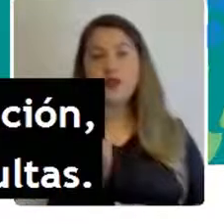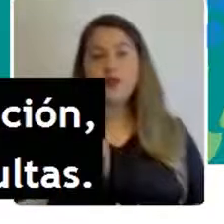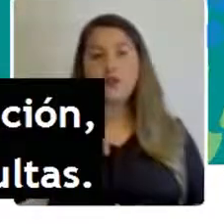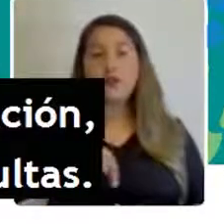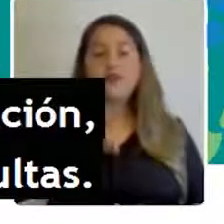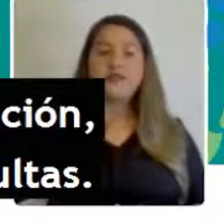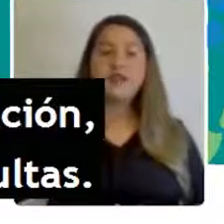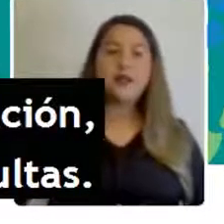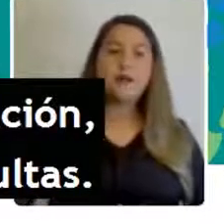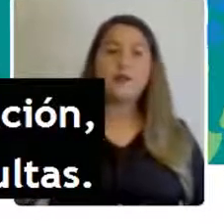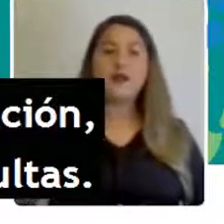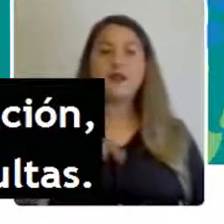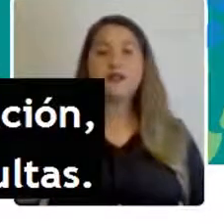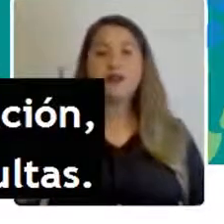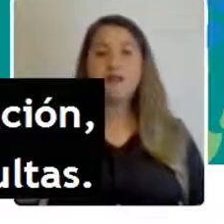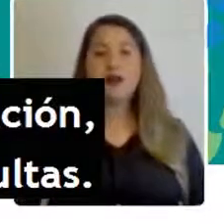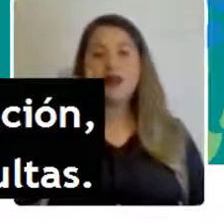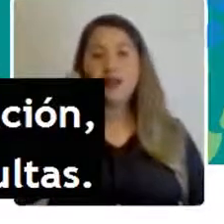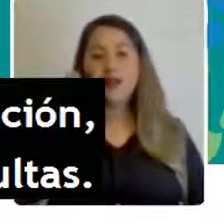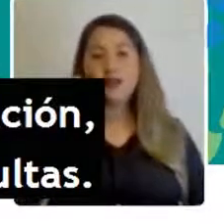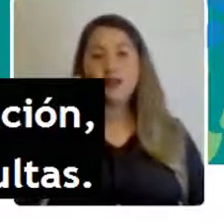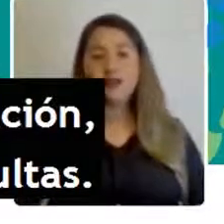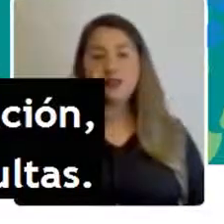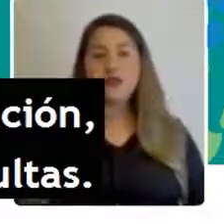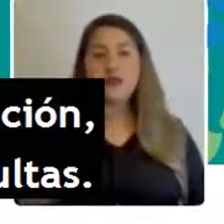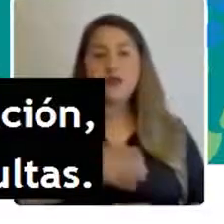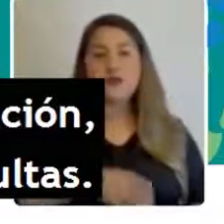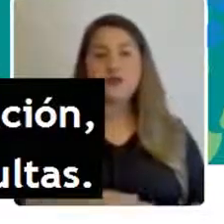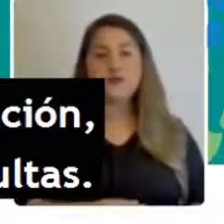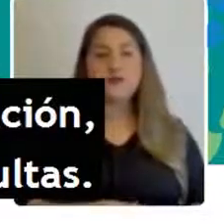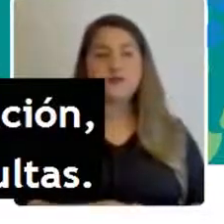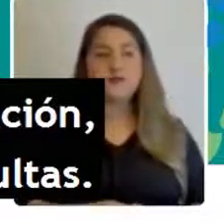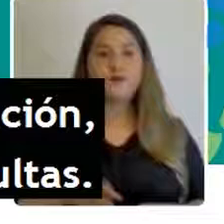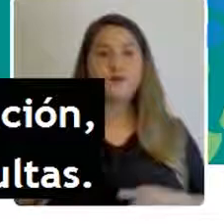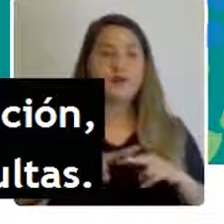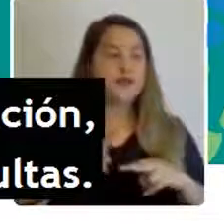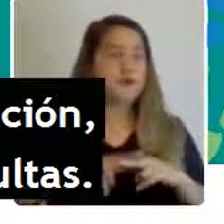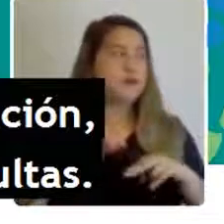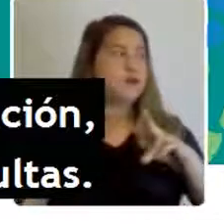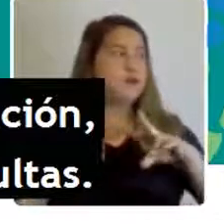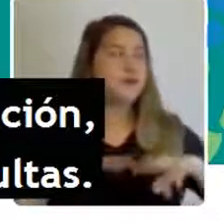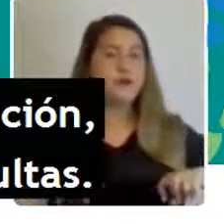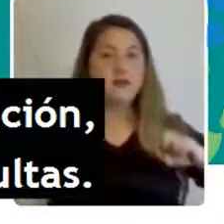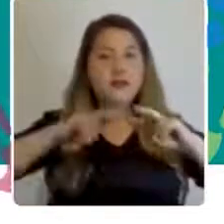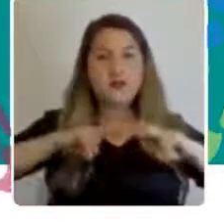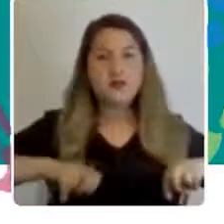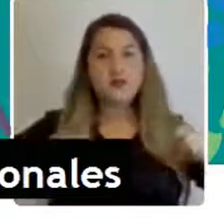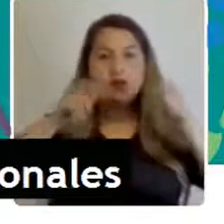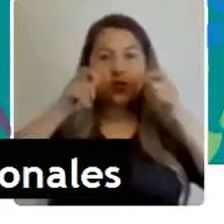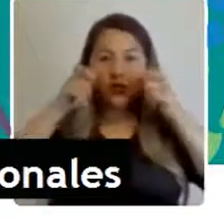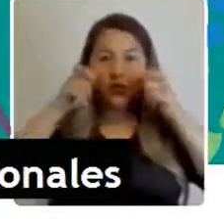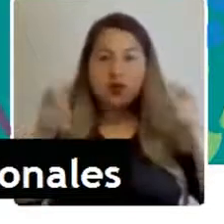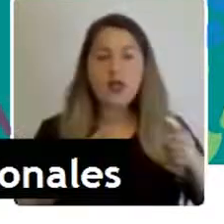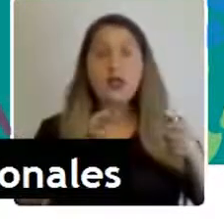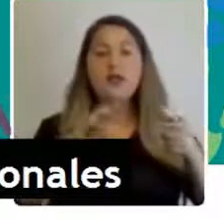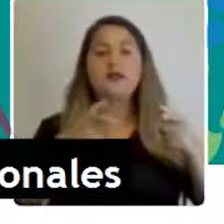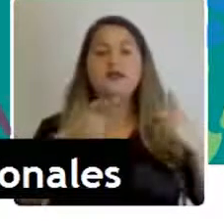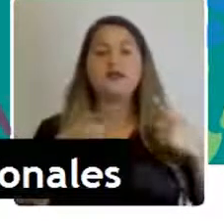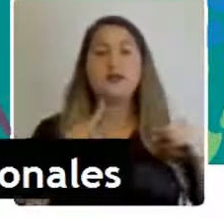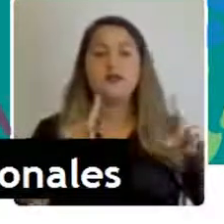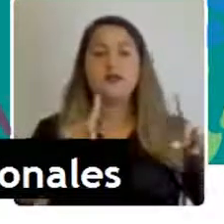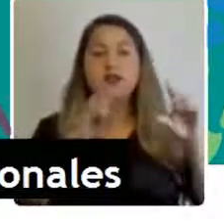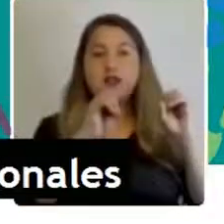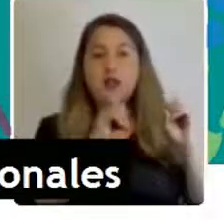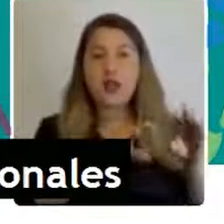perform research, control, monitoring, training, activities, and consultation. We are 6